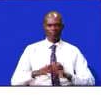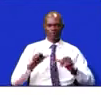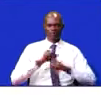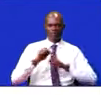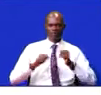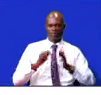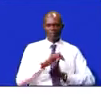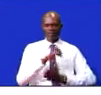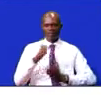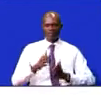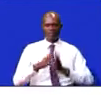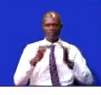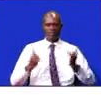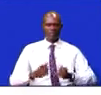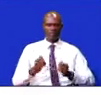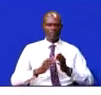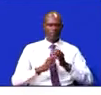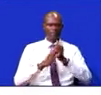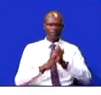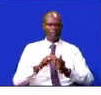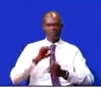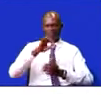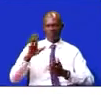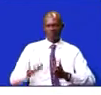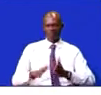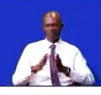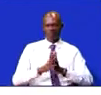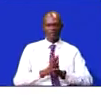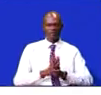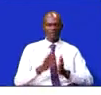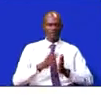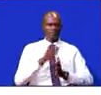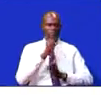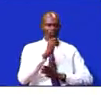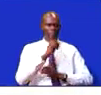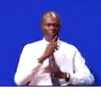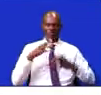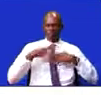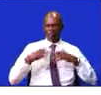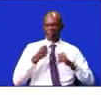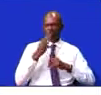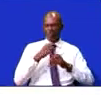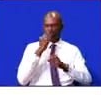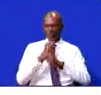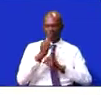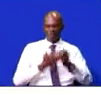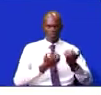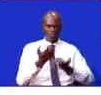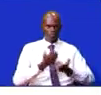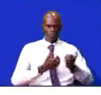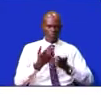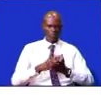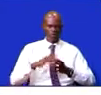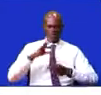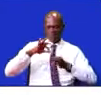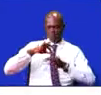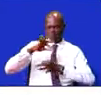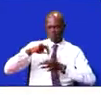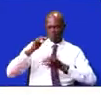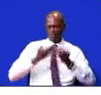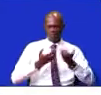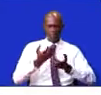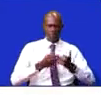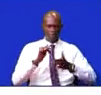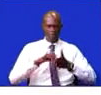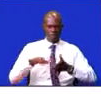weche mamoko en ni tend county mano ma Kisumu sani to koro golo siem ne jogo ma bende timo ohala mano mar uso chai kata